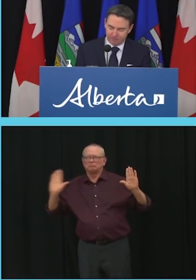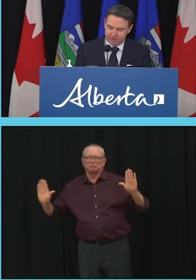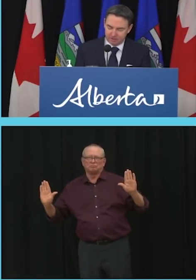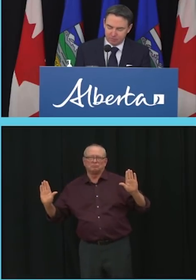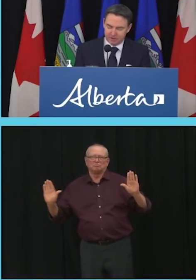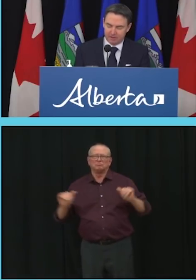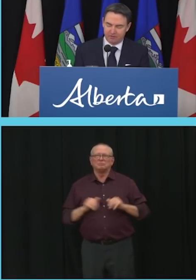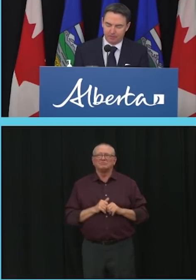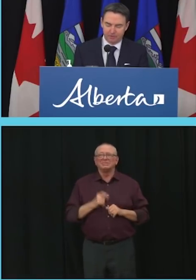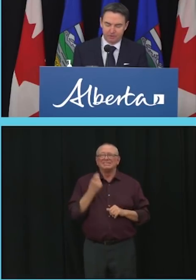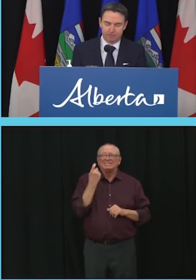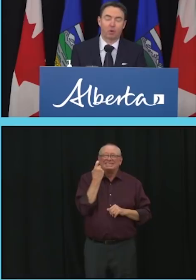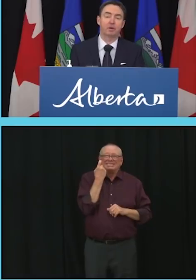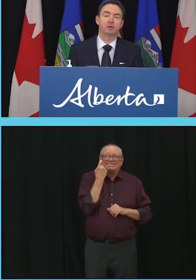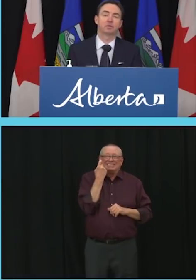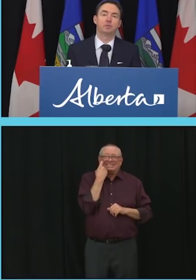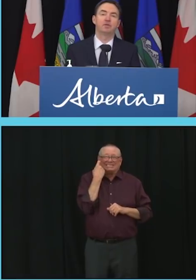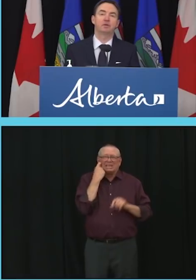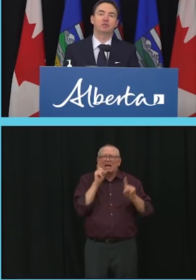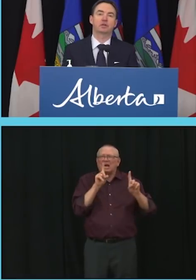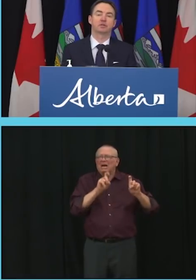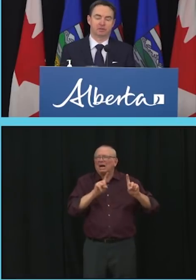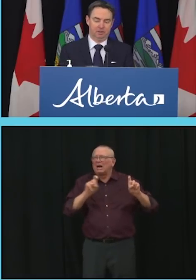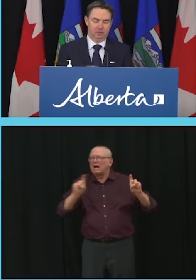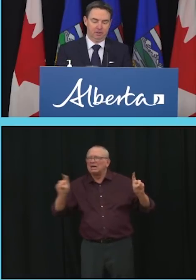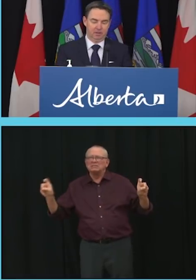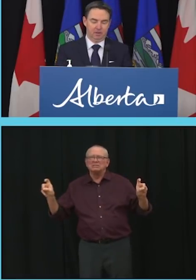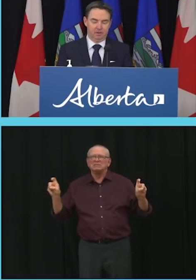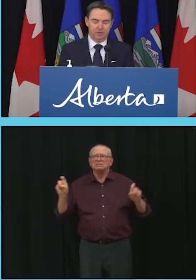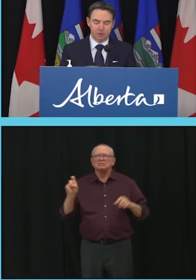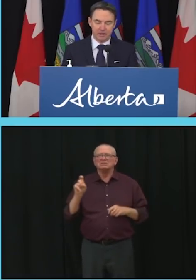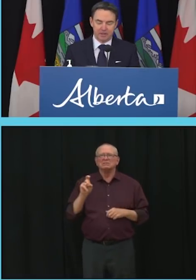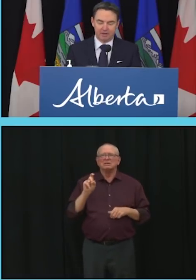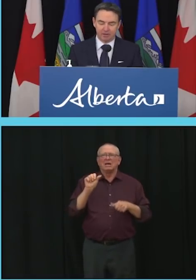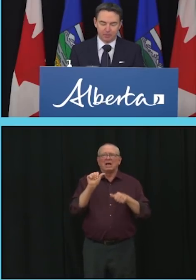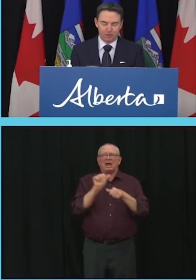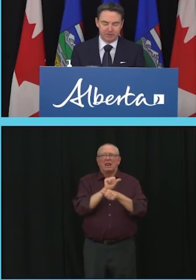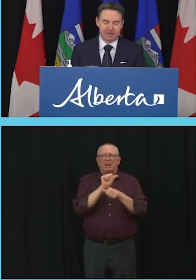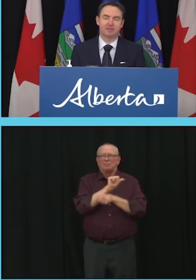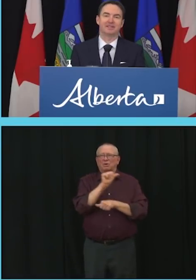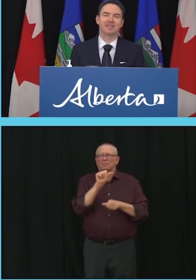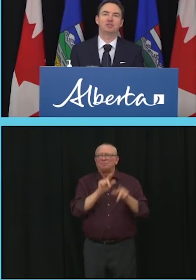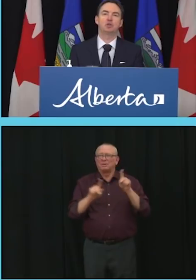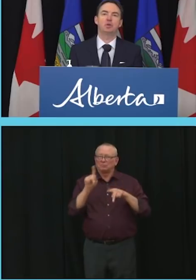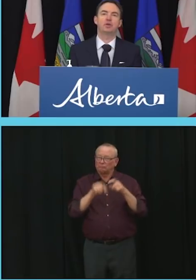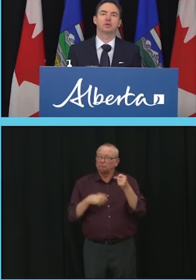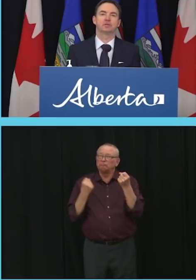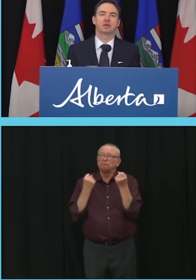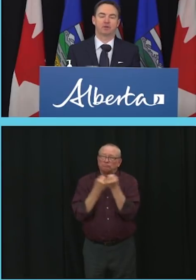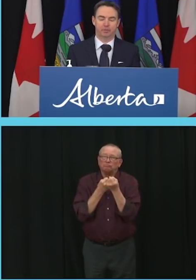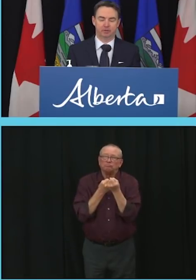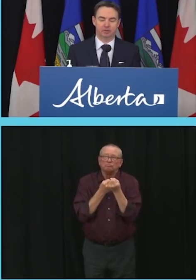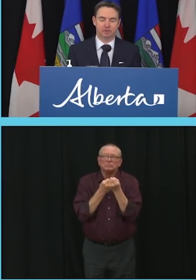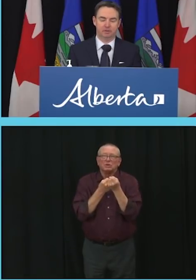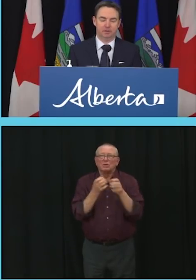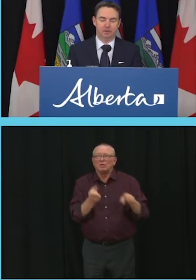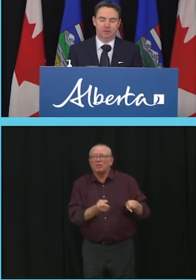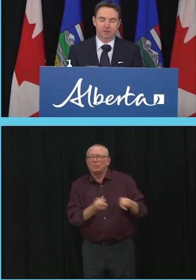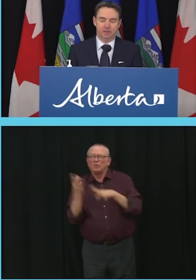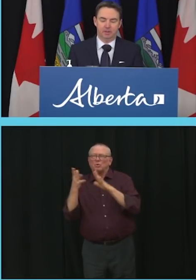that 57% of Albertans support removing restrictions. This week, another poll says it's two-thirds of